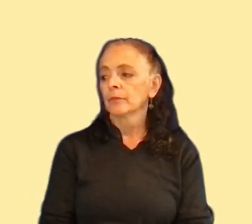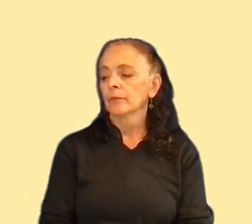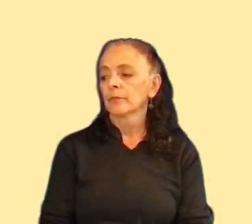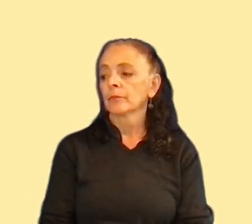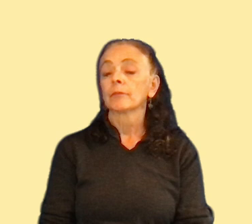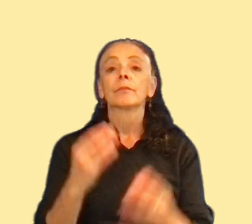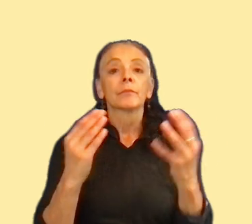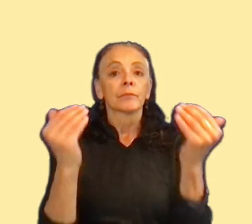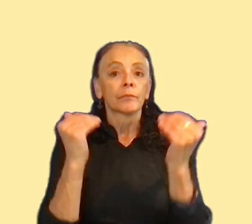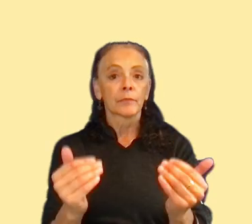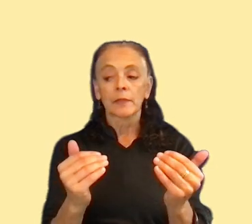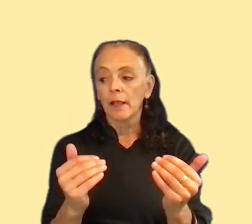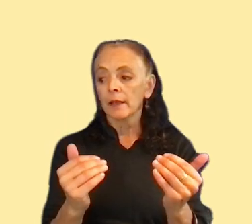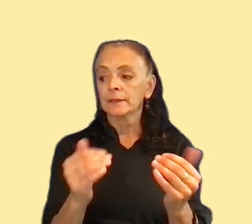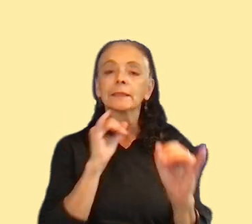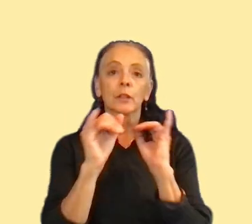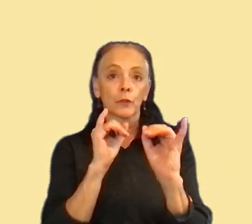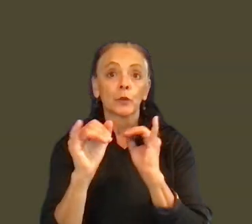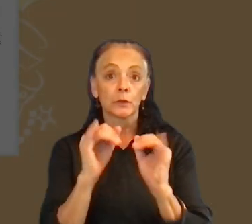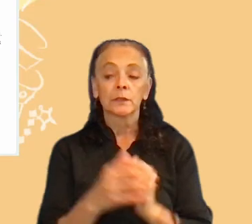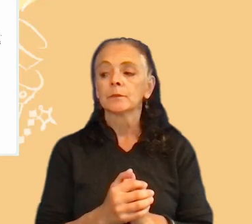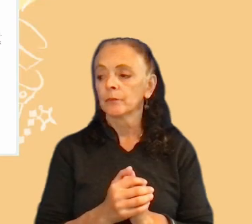the next step is about the interviews